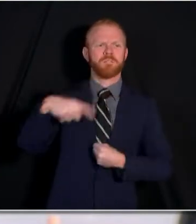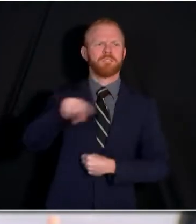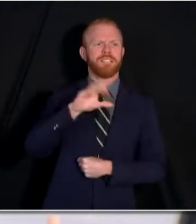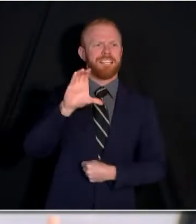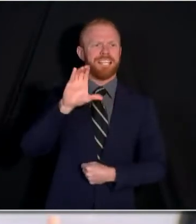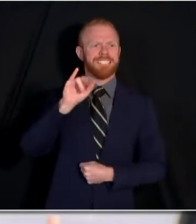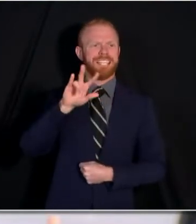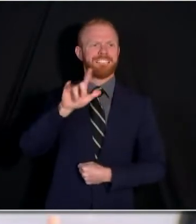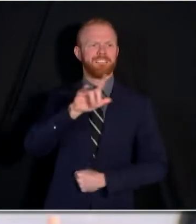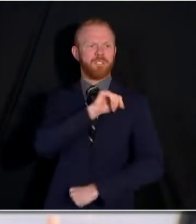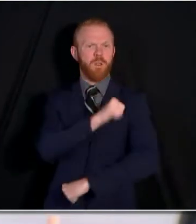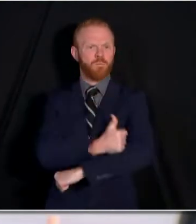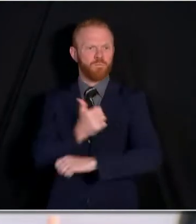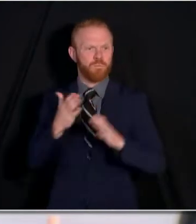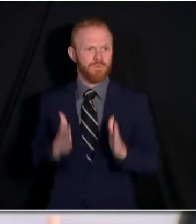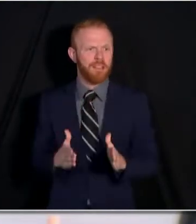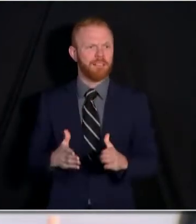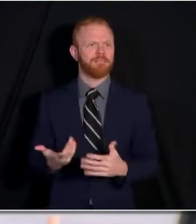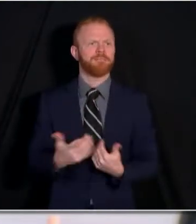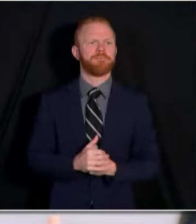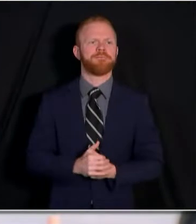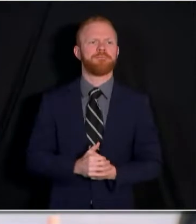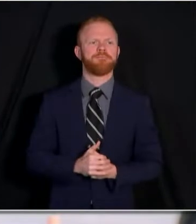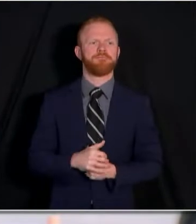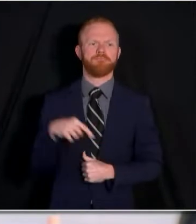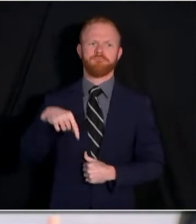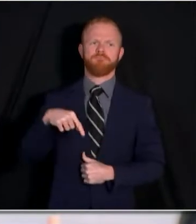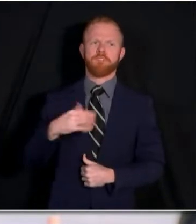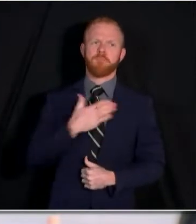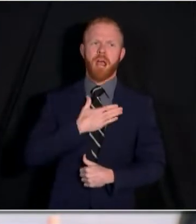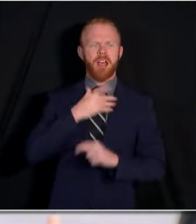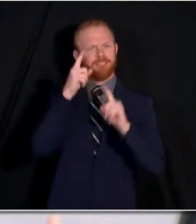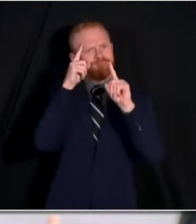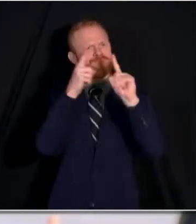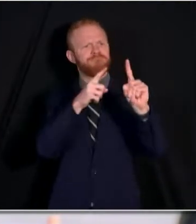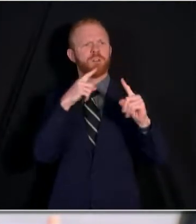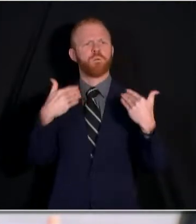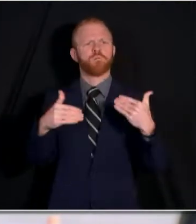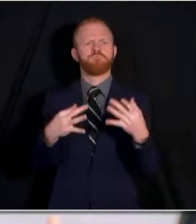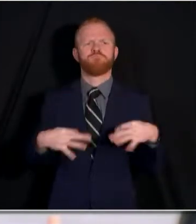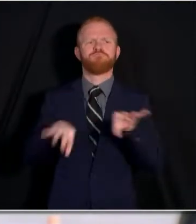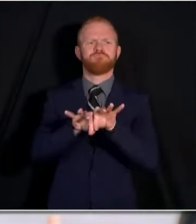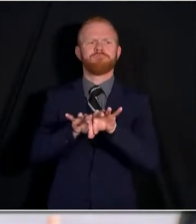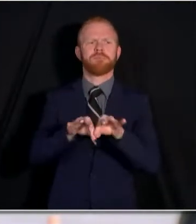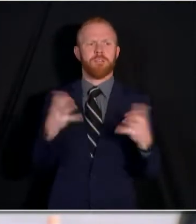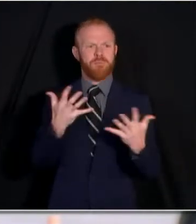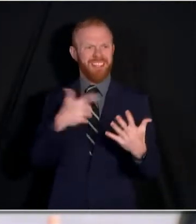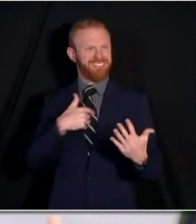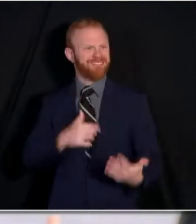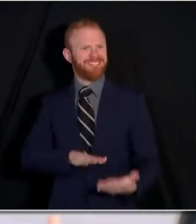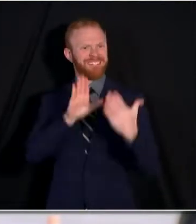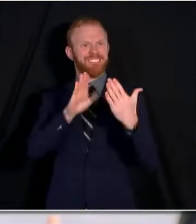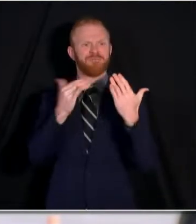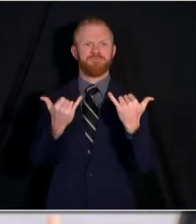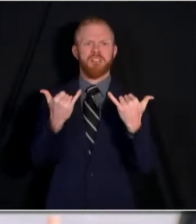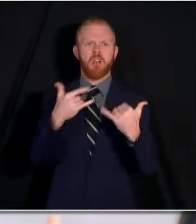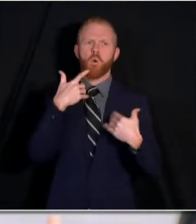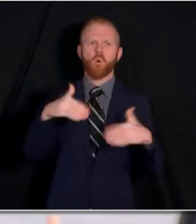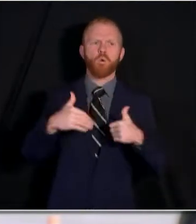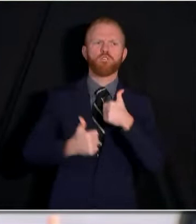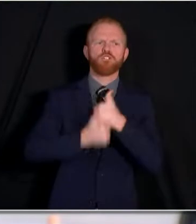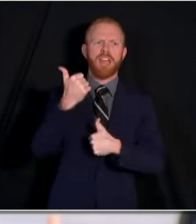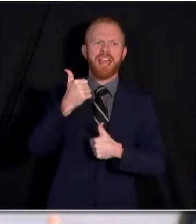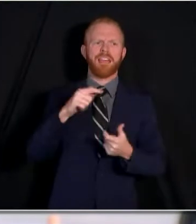my mind, are incredibly noble. What we face today is a threat to the homeland. It may be a little bit of an asymmetric threat called